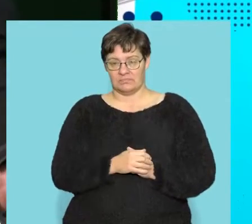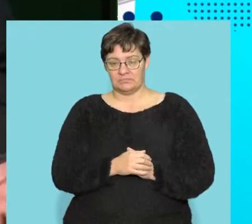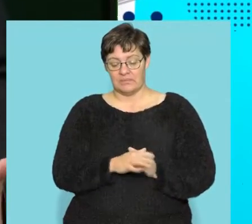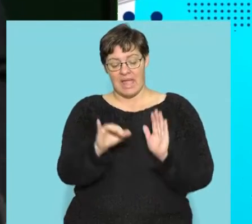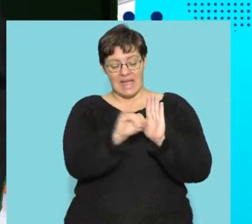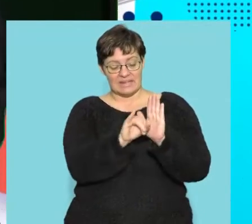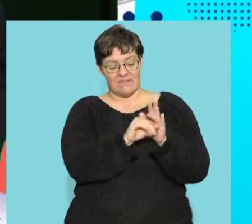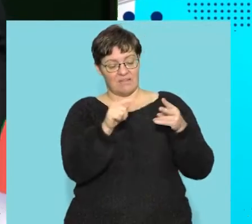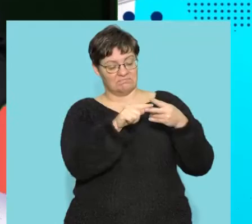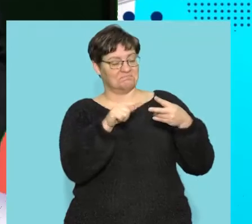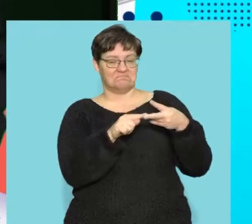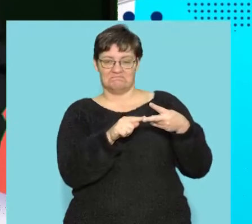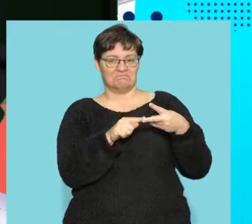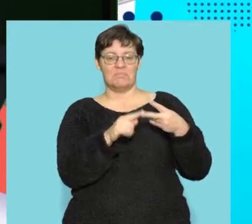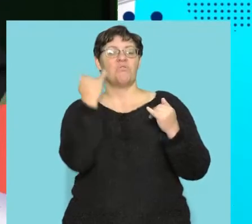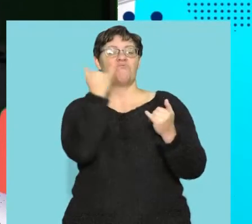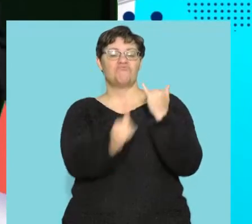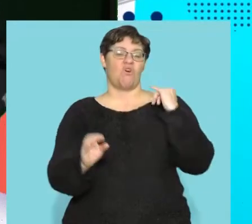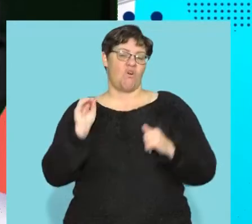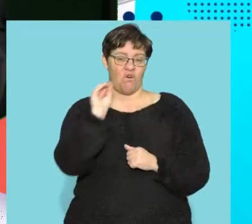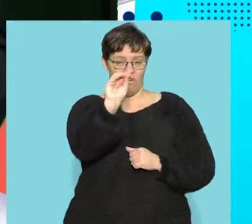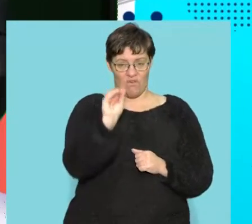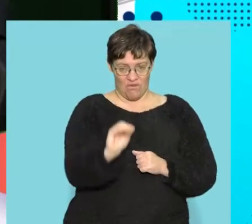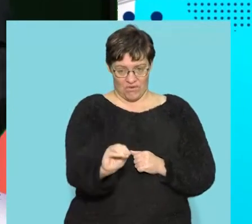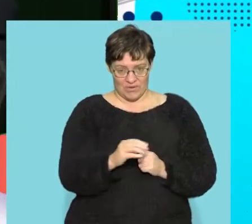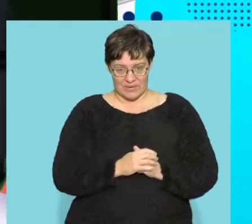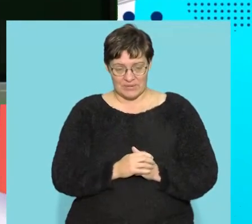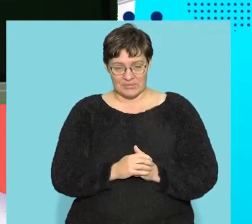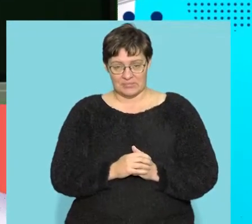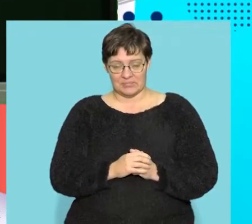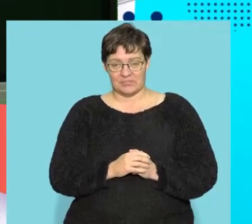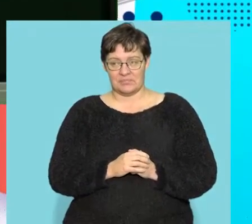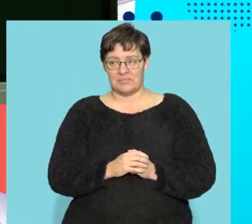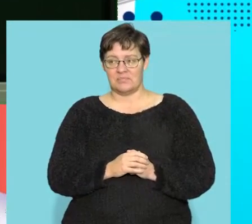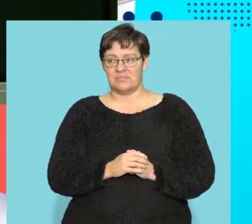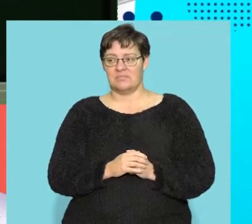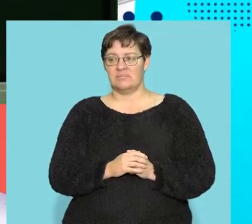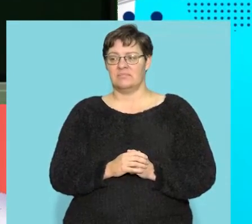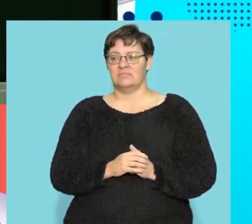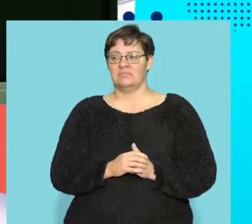the 2 items that were incorrectly placed in my cash budget.